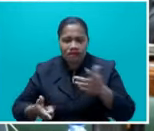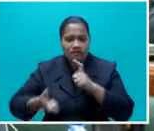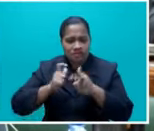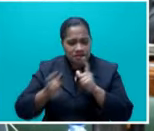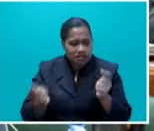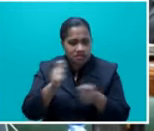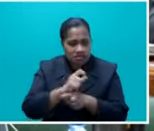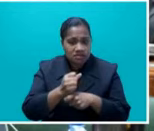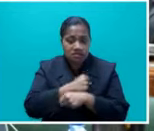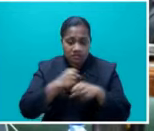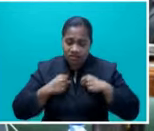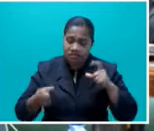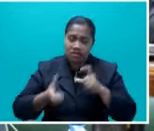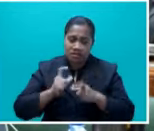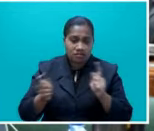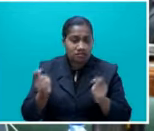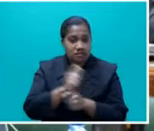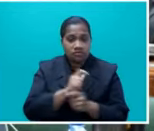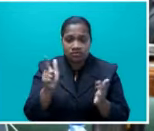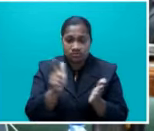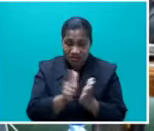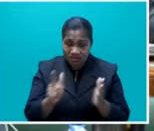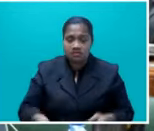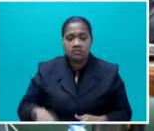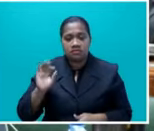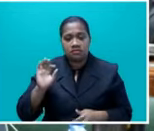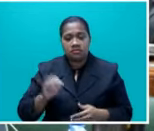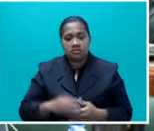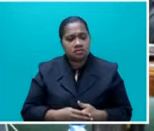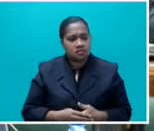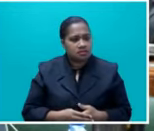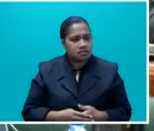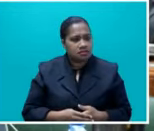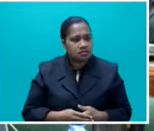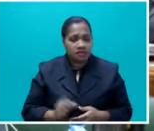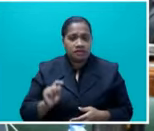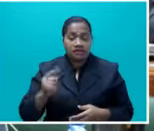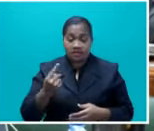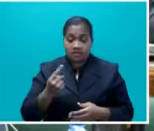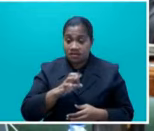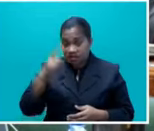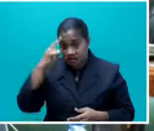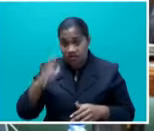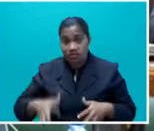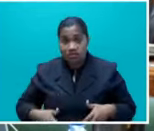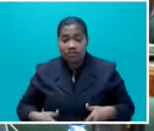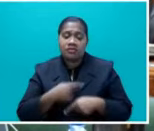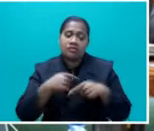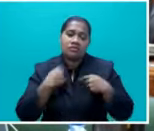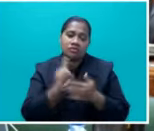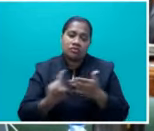climate change legislation, nil. The first unthinking complaint, and we only have room